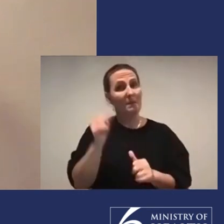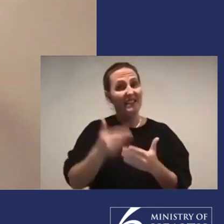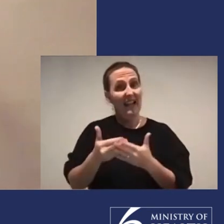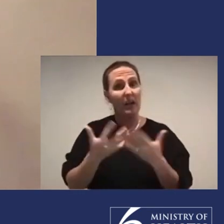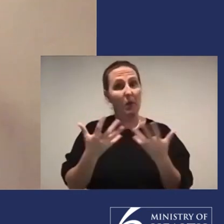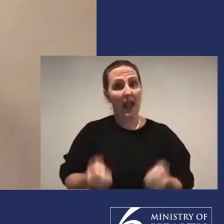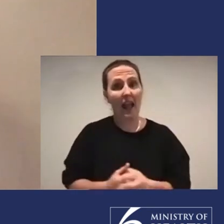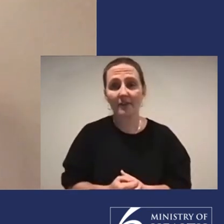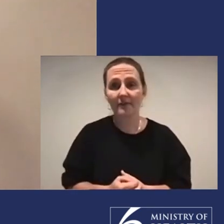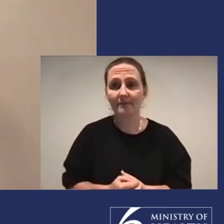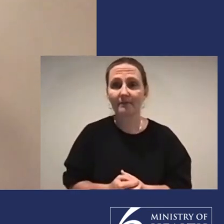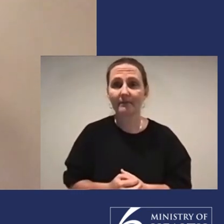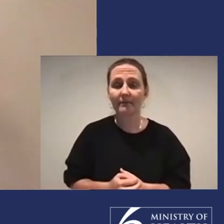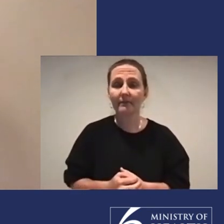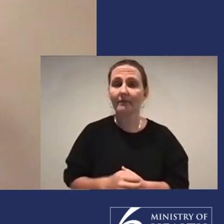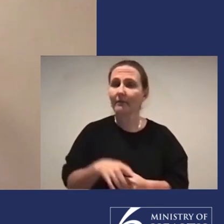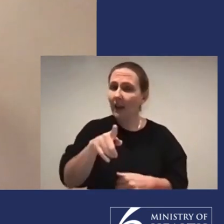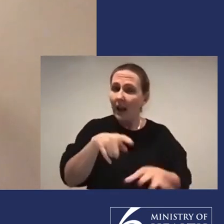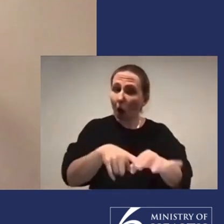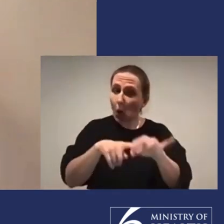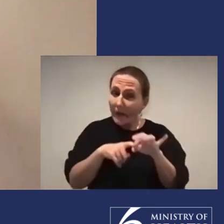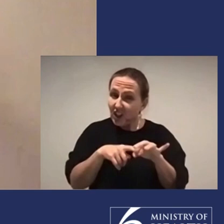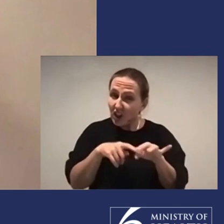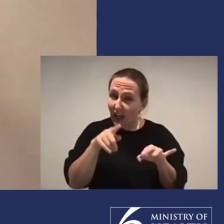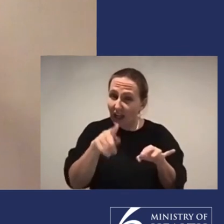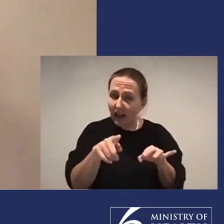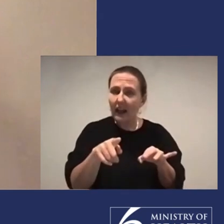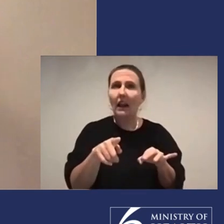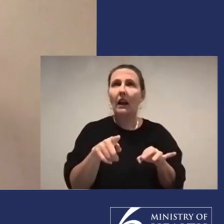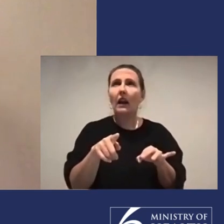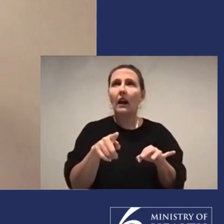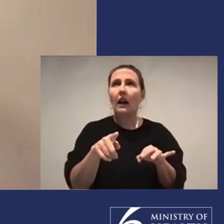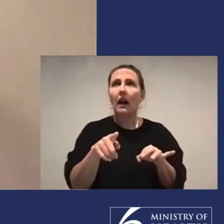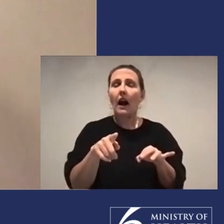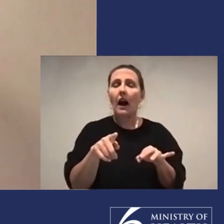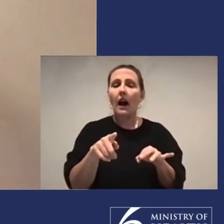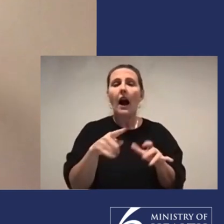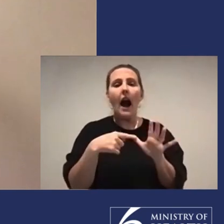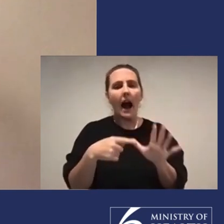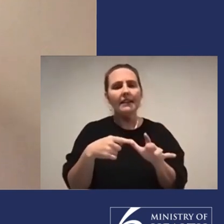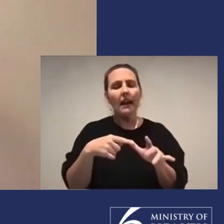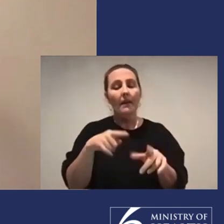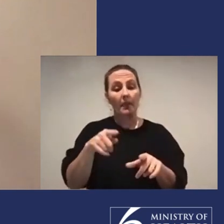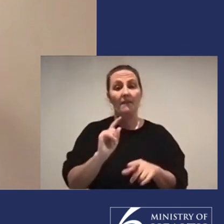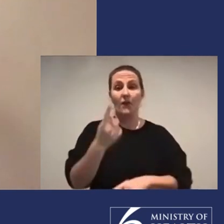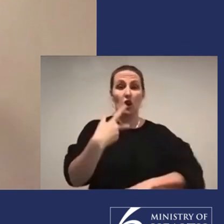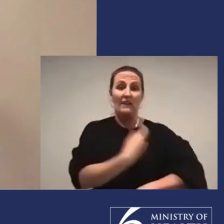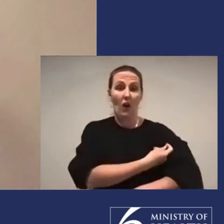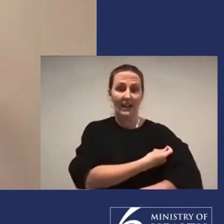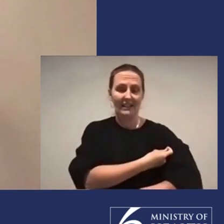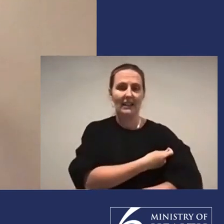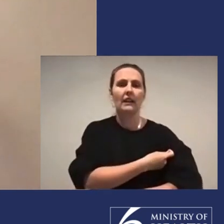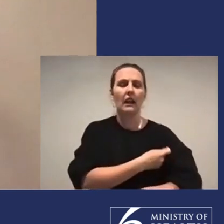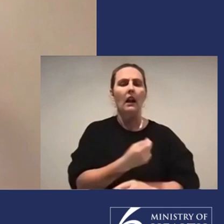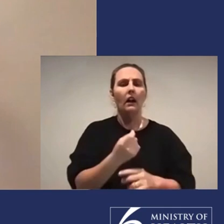the initial Pfizer studies were done on non-pregnant adults, because just if you look back through history, pregnant women are